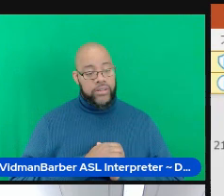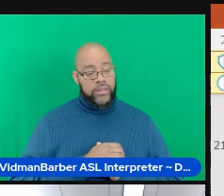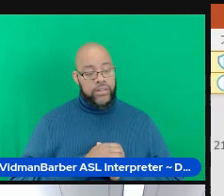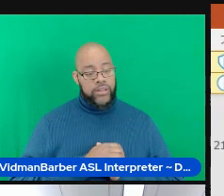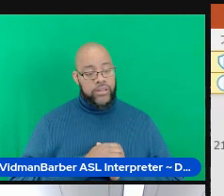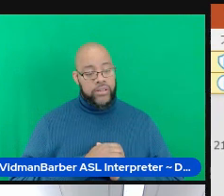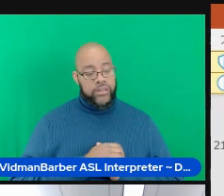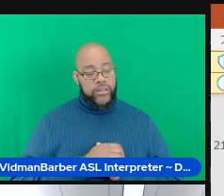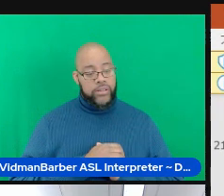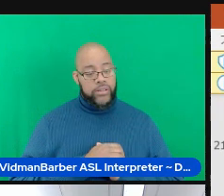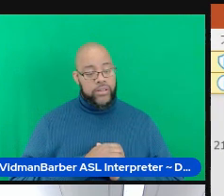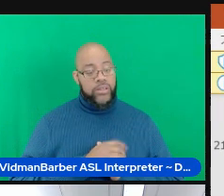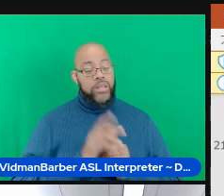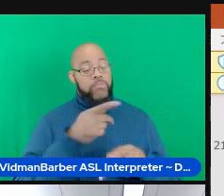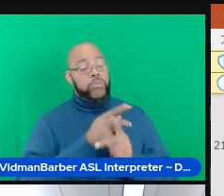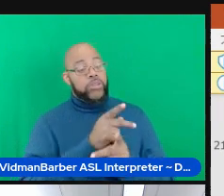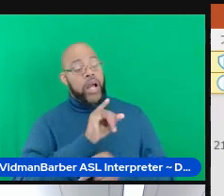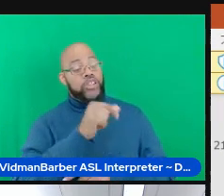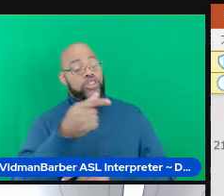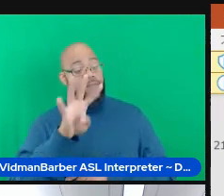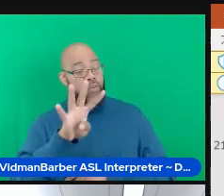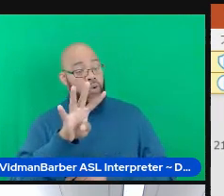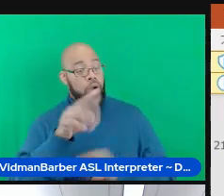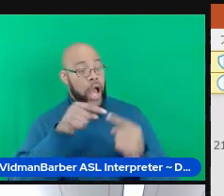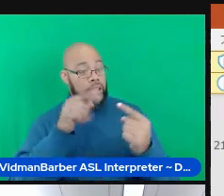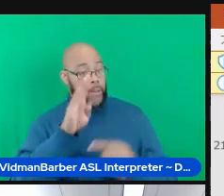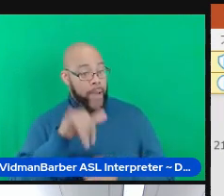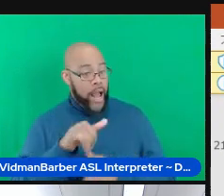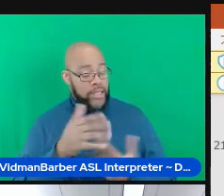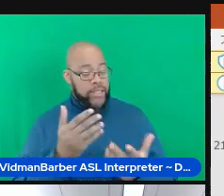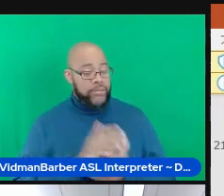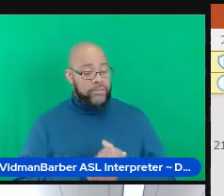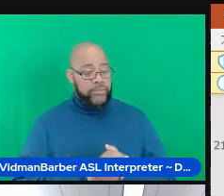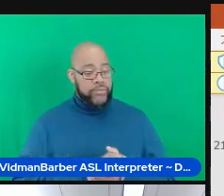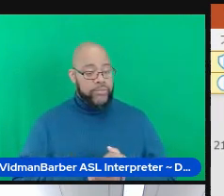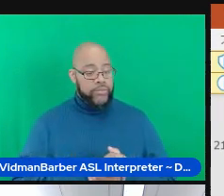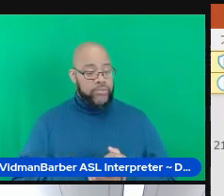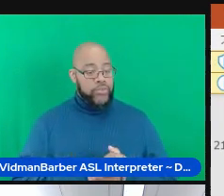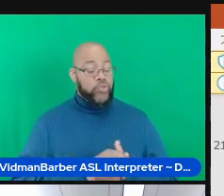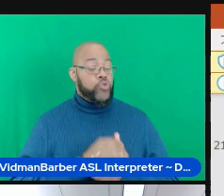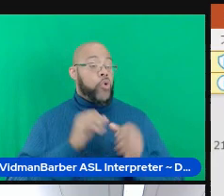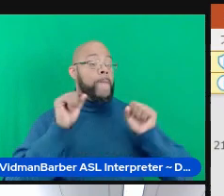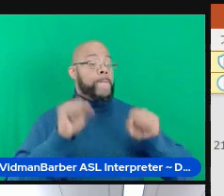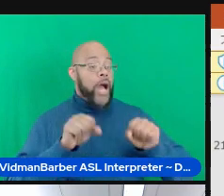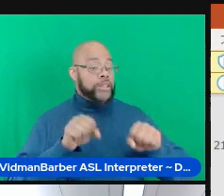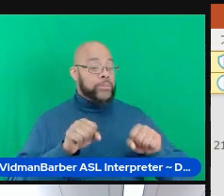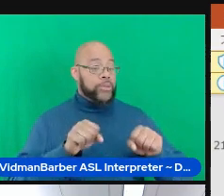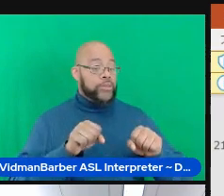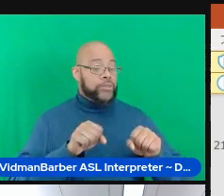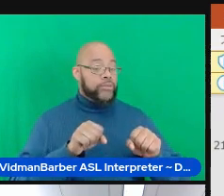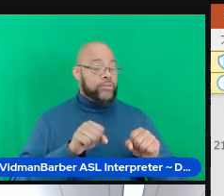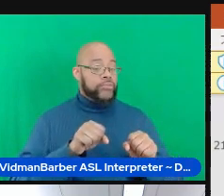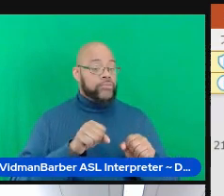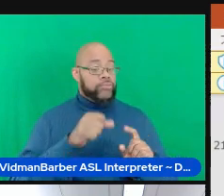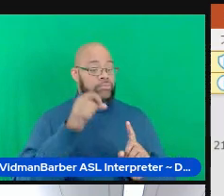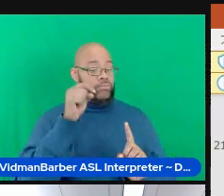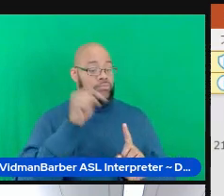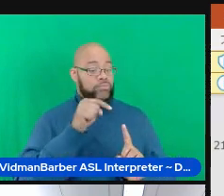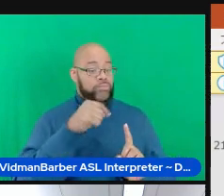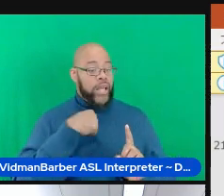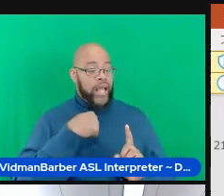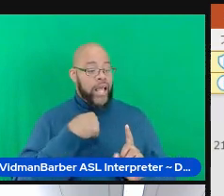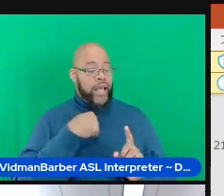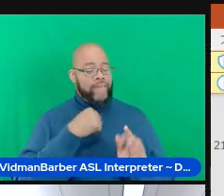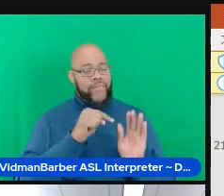mediates the production of IgG4 antibody, right? Mm-hmm. So it's possible that there is a